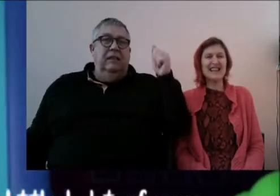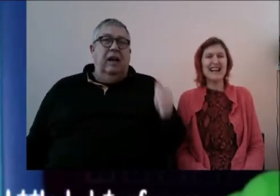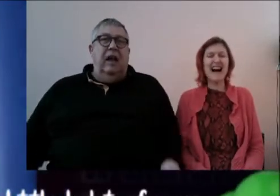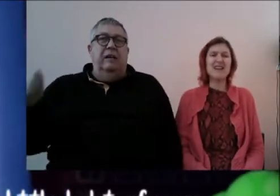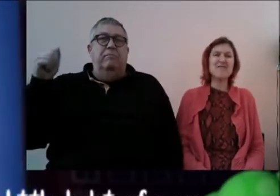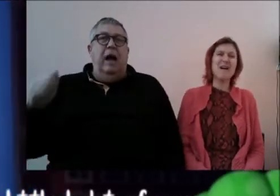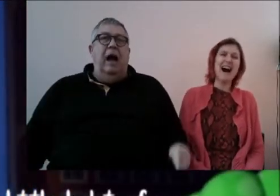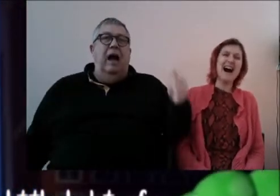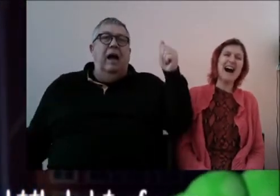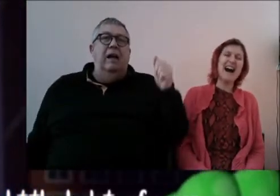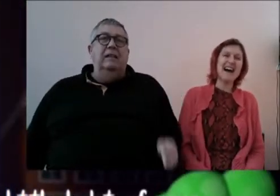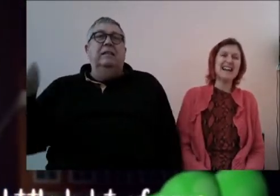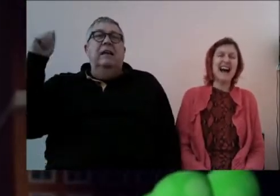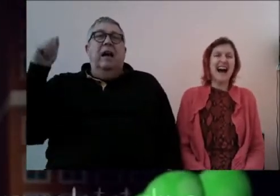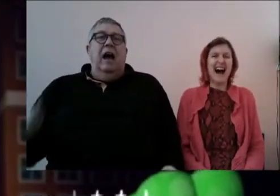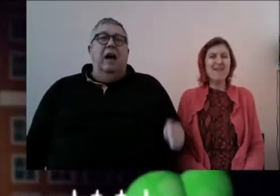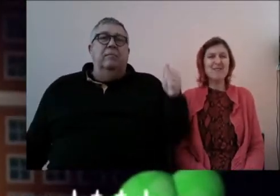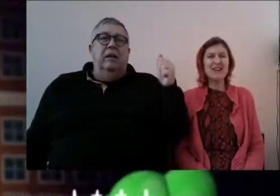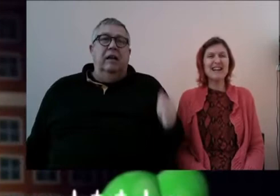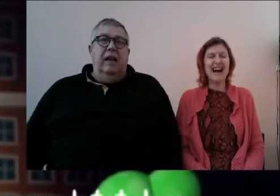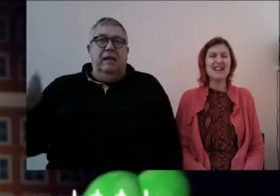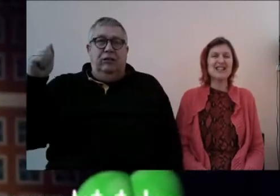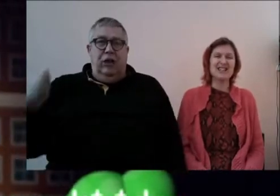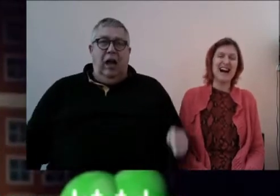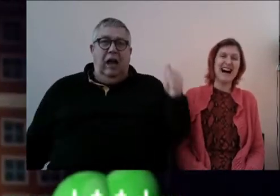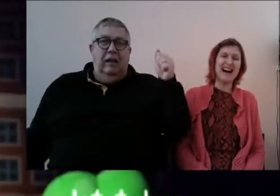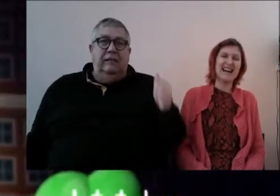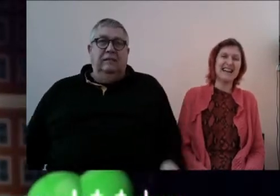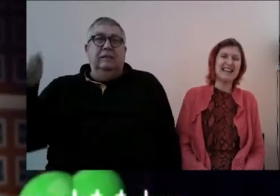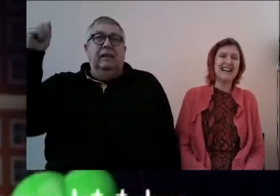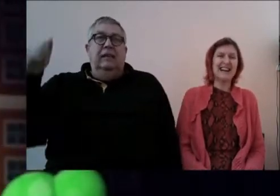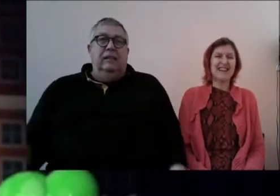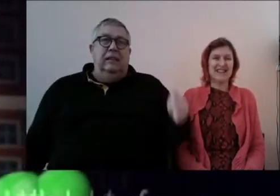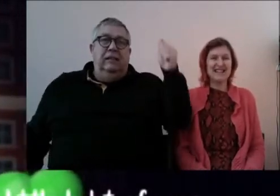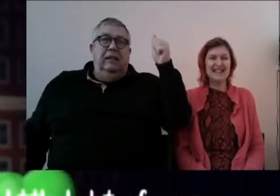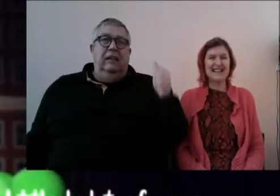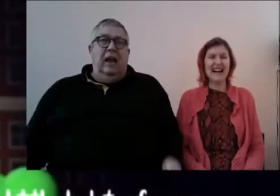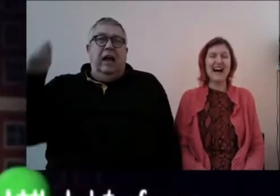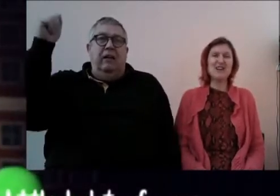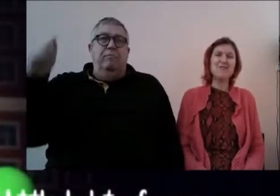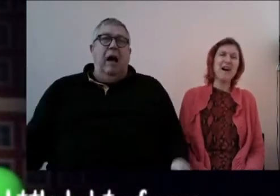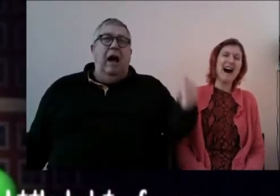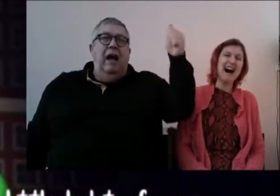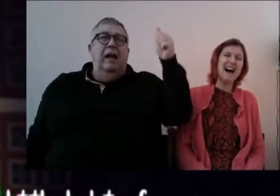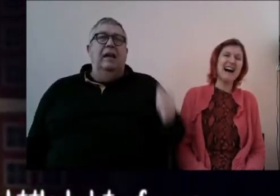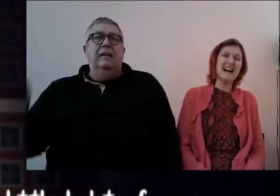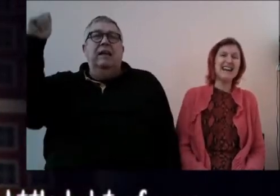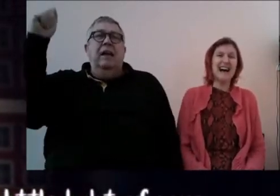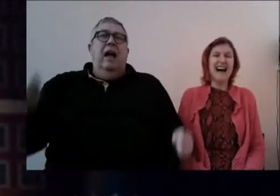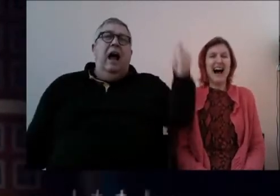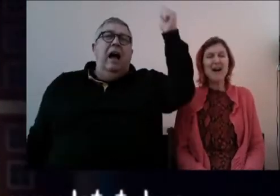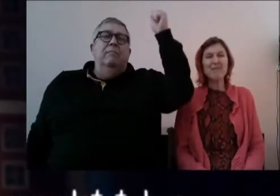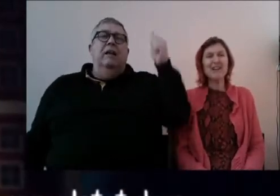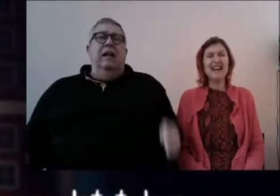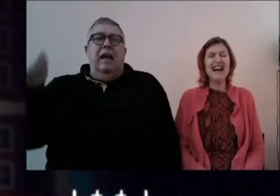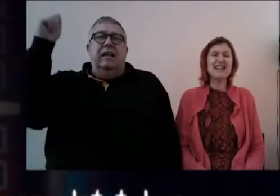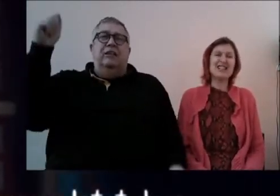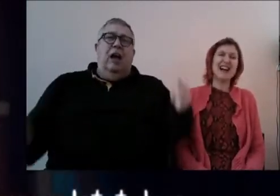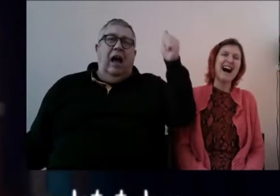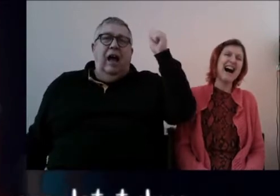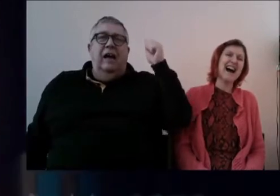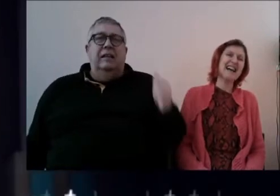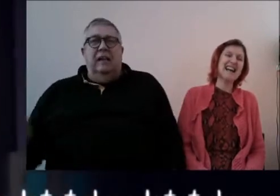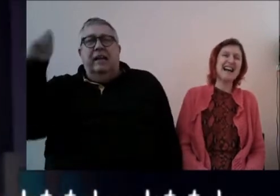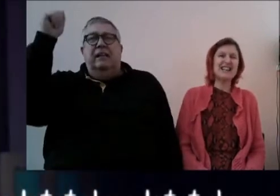This is the light of mine. I'm gonna let it shine. This is the light of mine. I'm gonna let